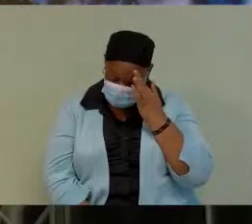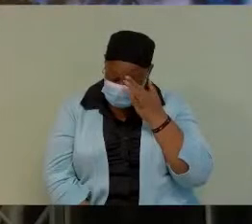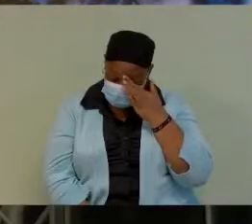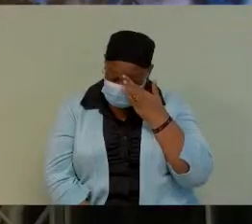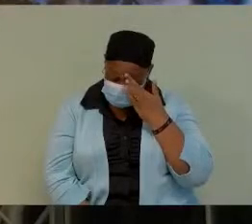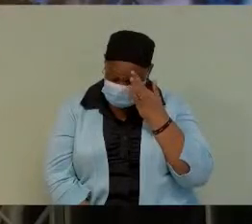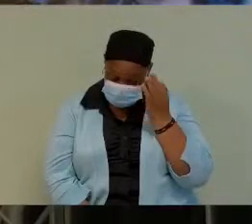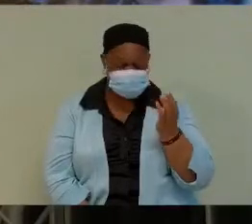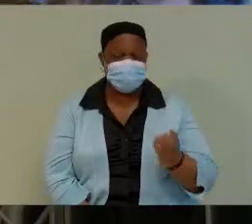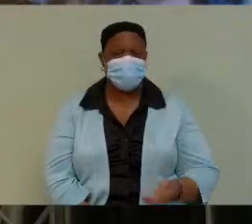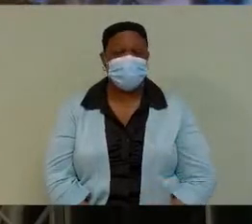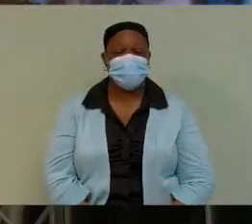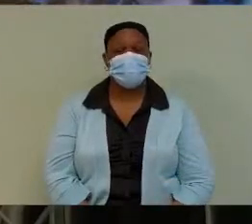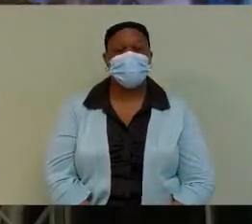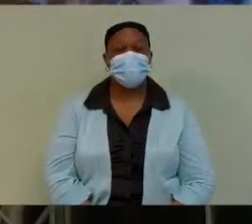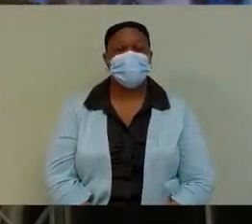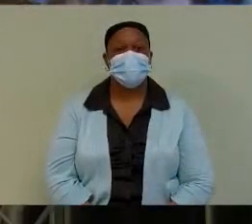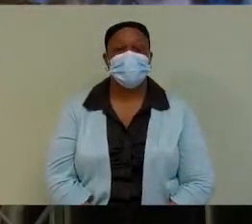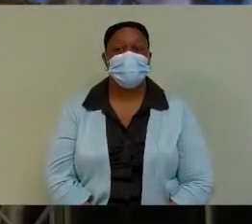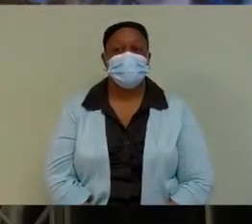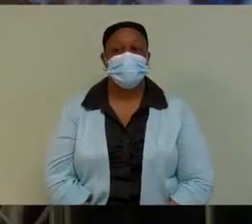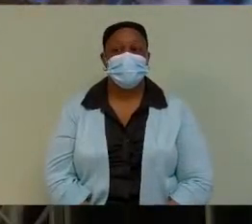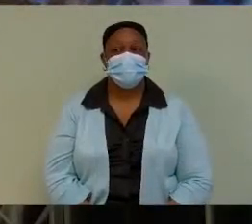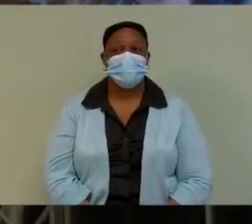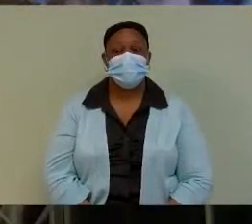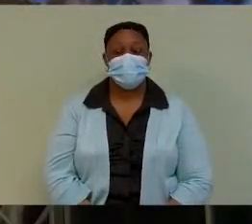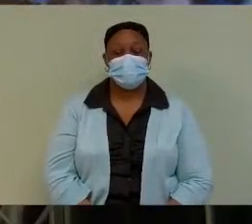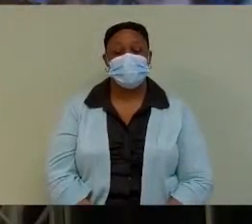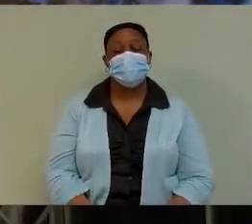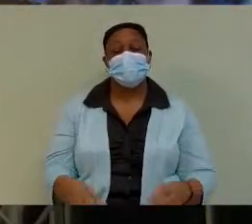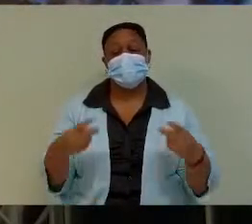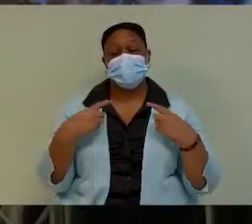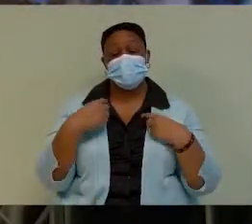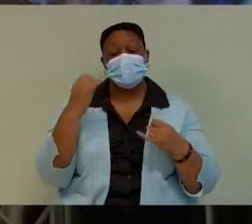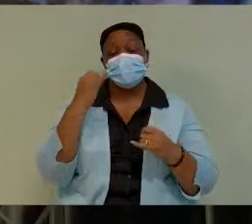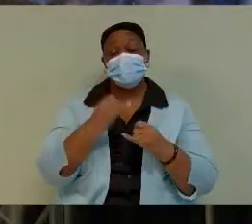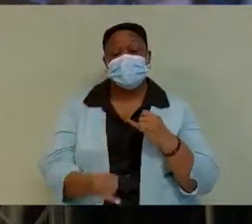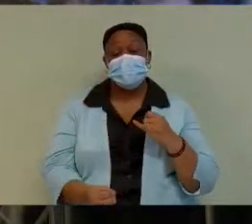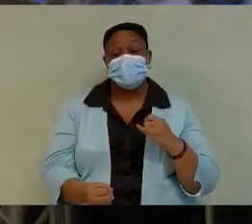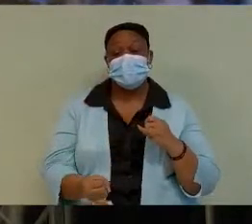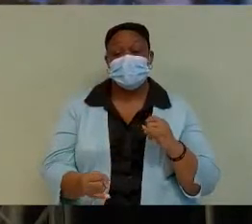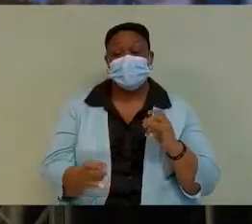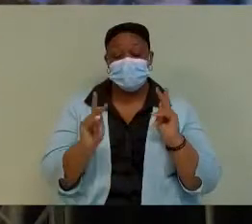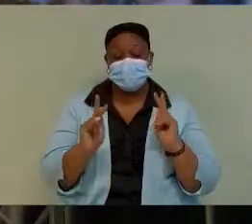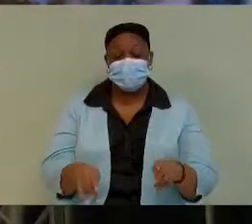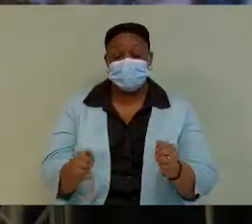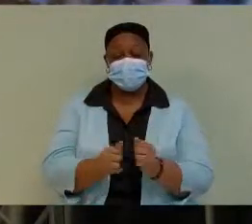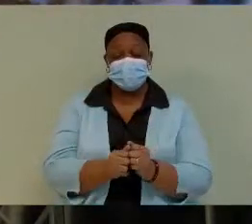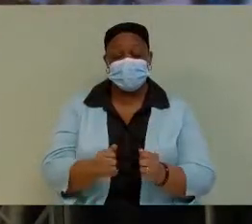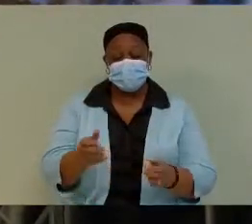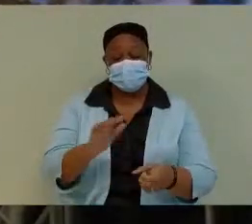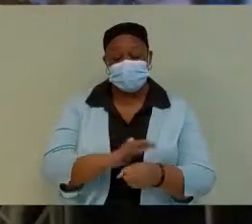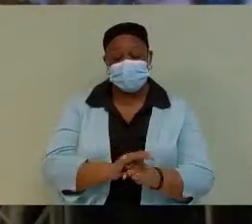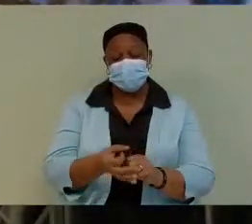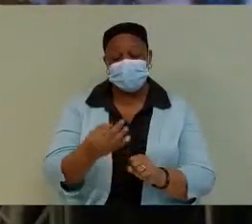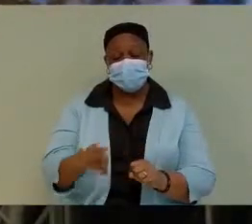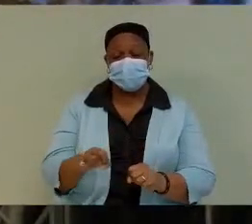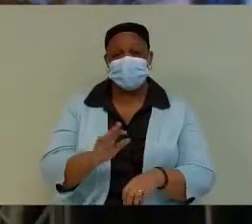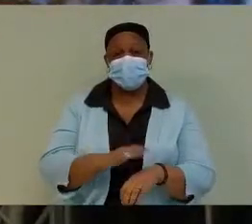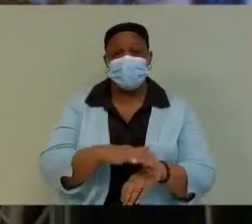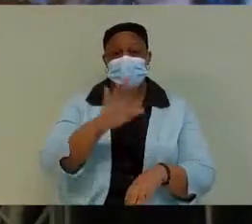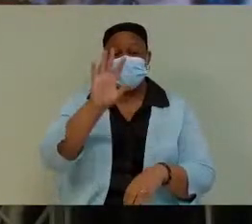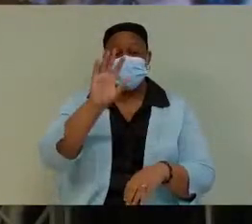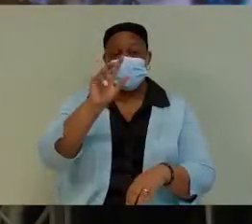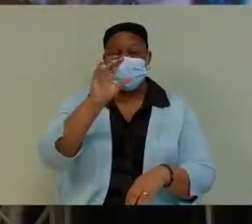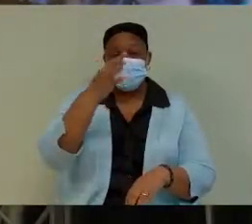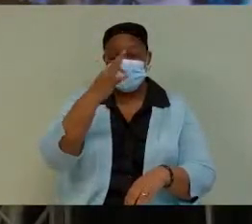we are COVID-free. We had our last confirmed case on the 19th of April, and as the